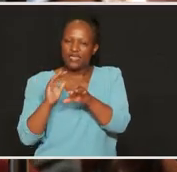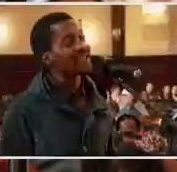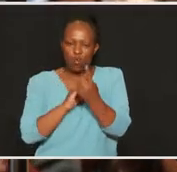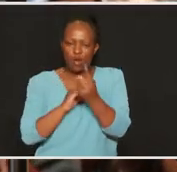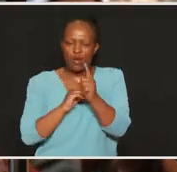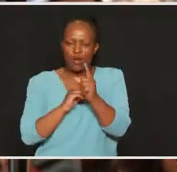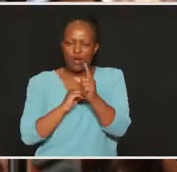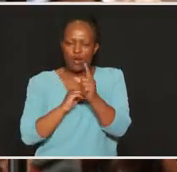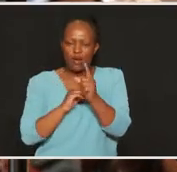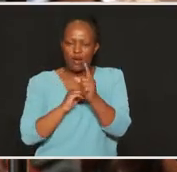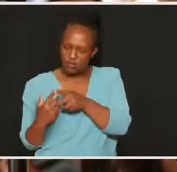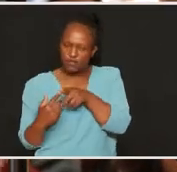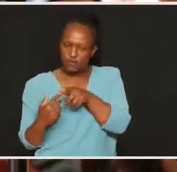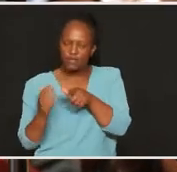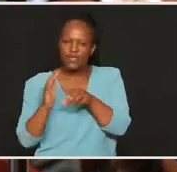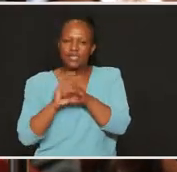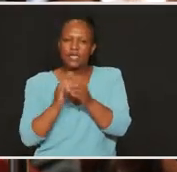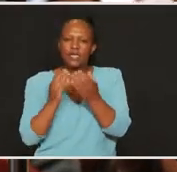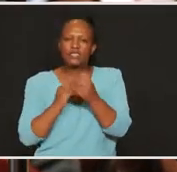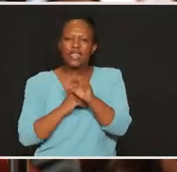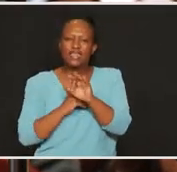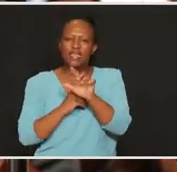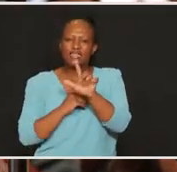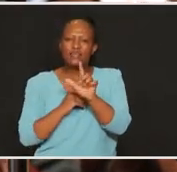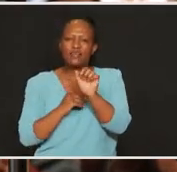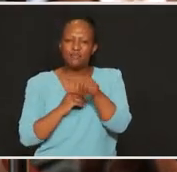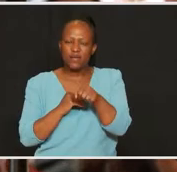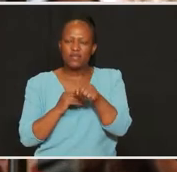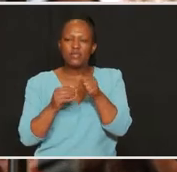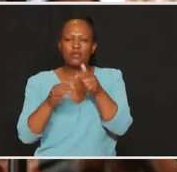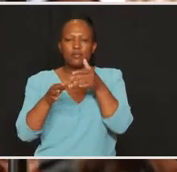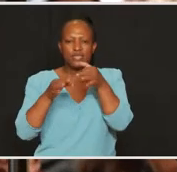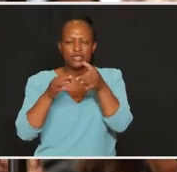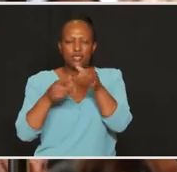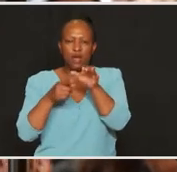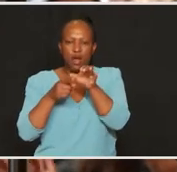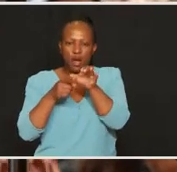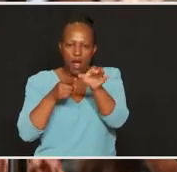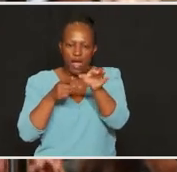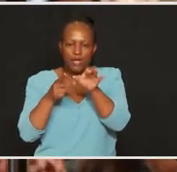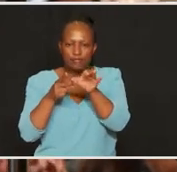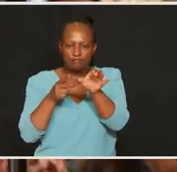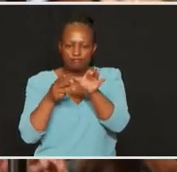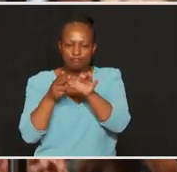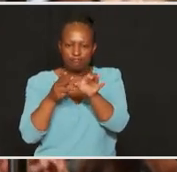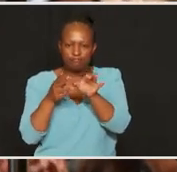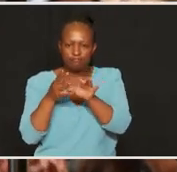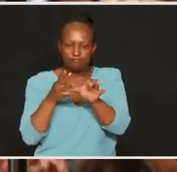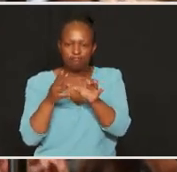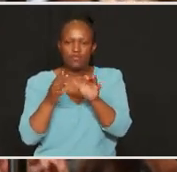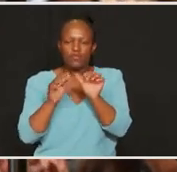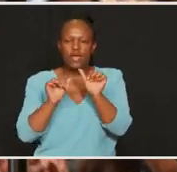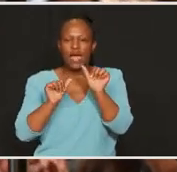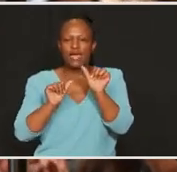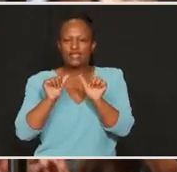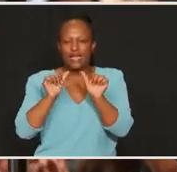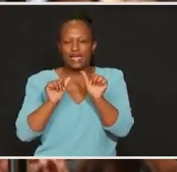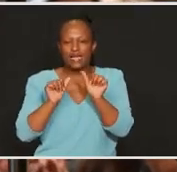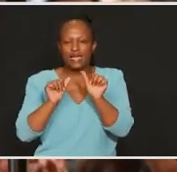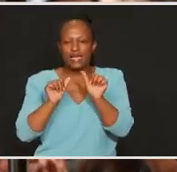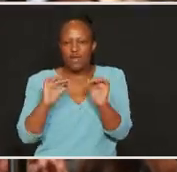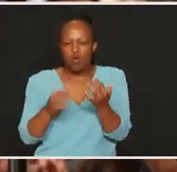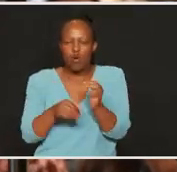and section 37 clearly need to stipulate the criteria that will be assessed and